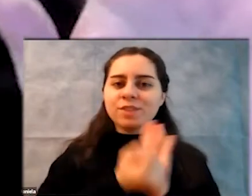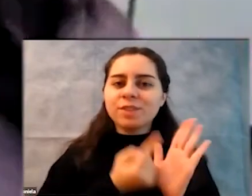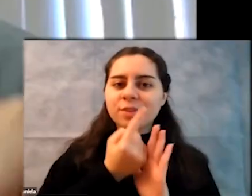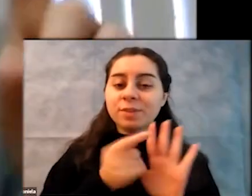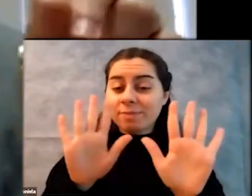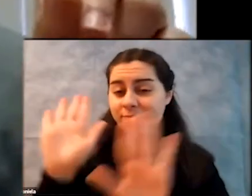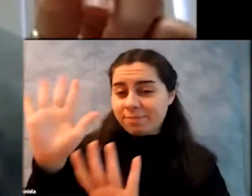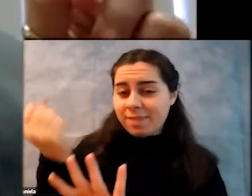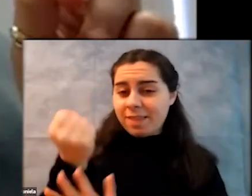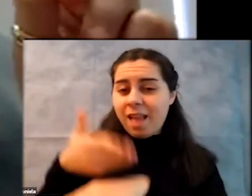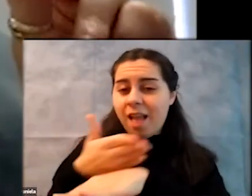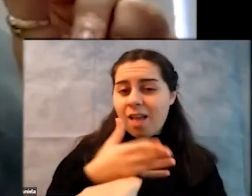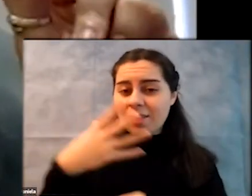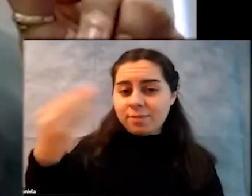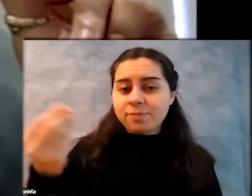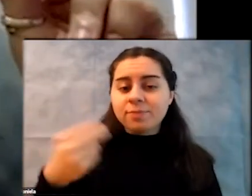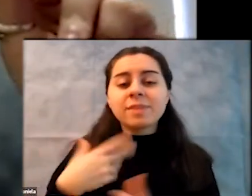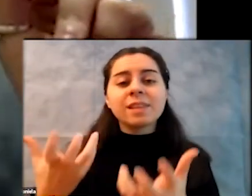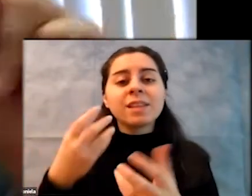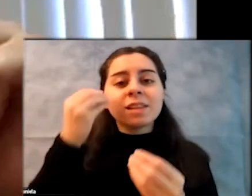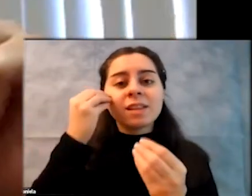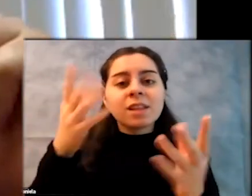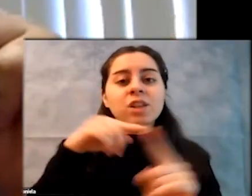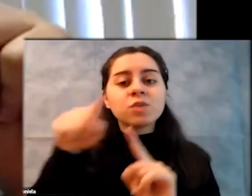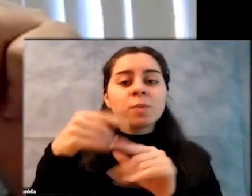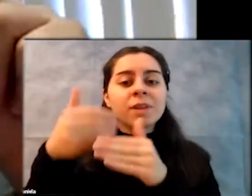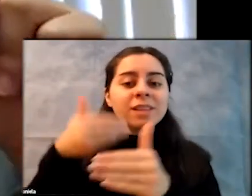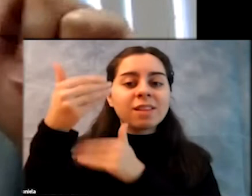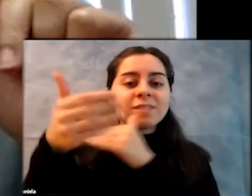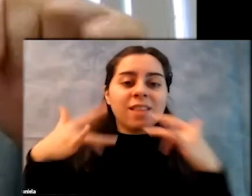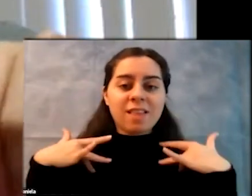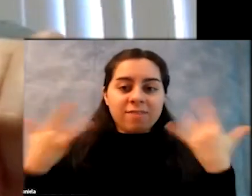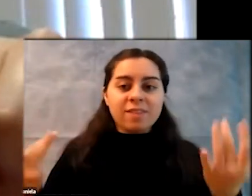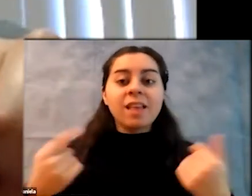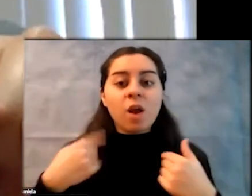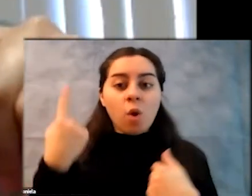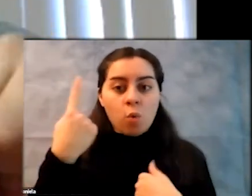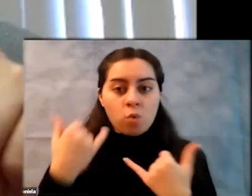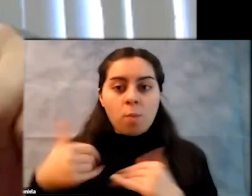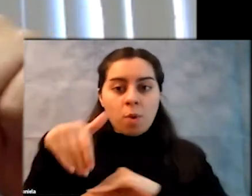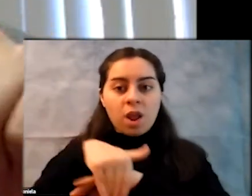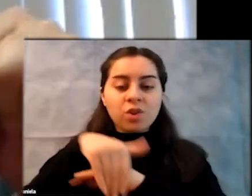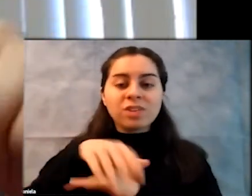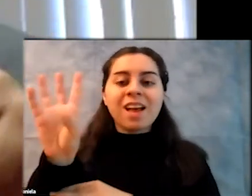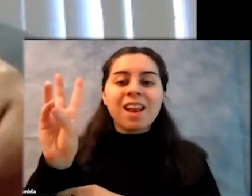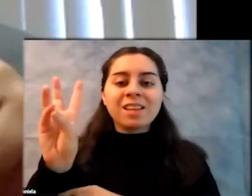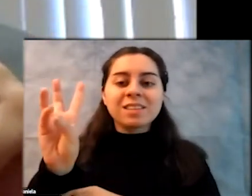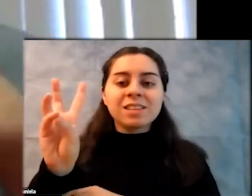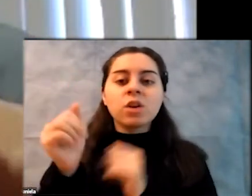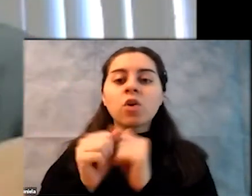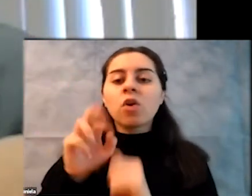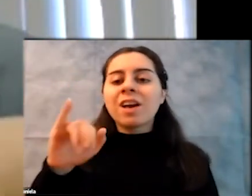you go anywhere, I want to tell you guys about our next upcoming events. We have one tonight at 6 p.m. Ricardo Alegría